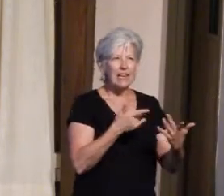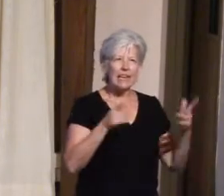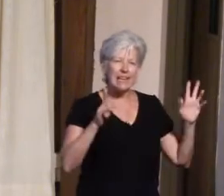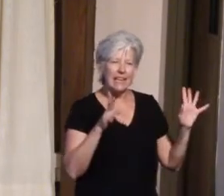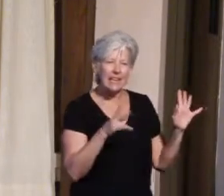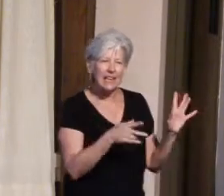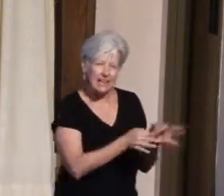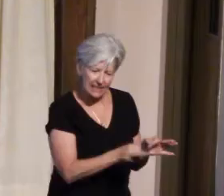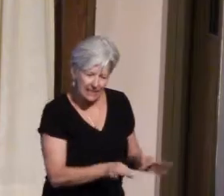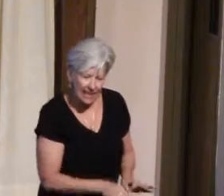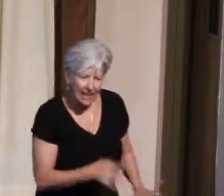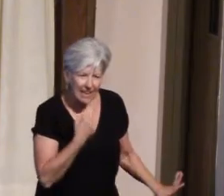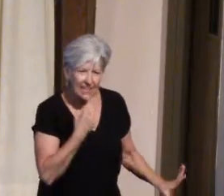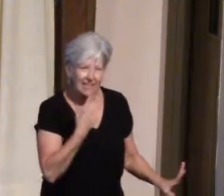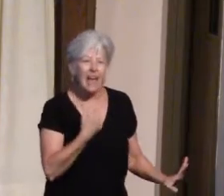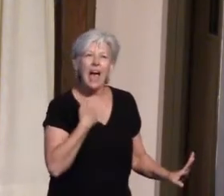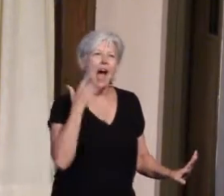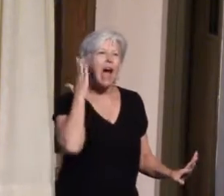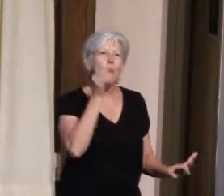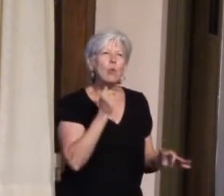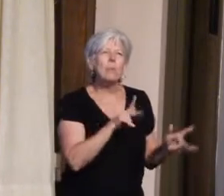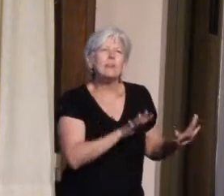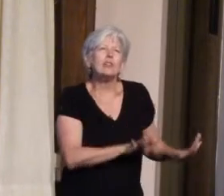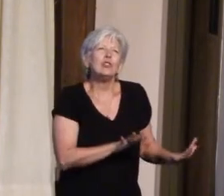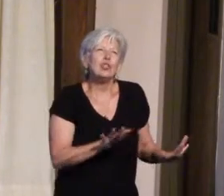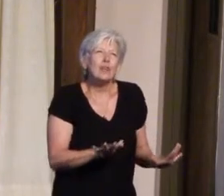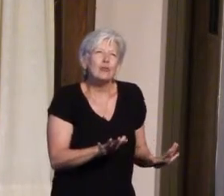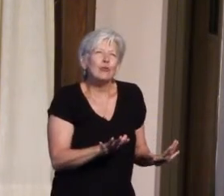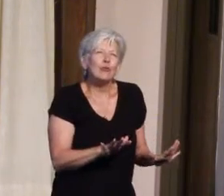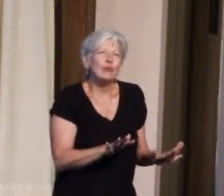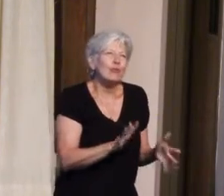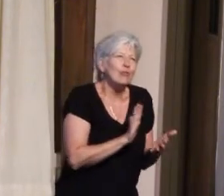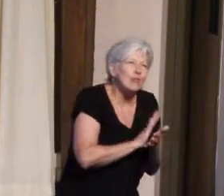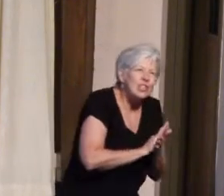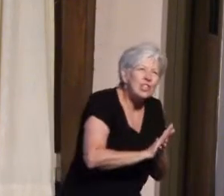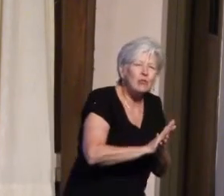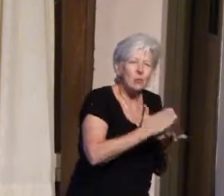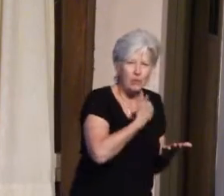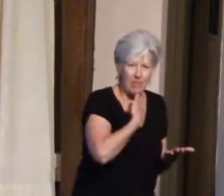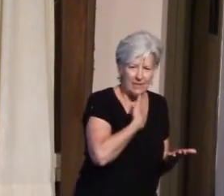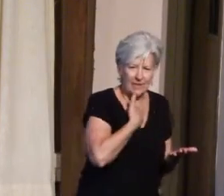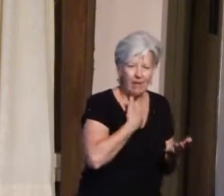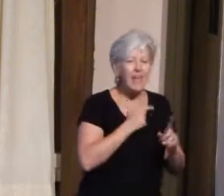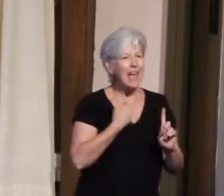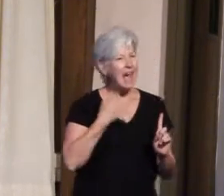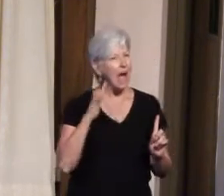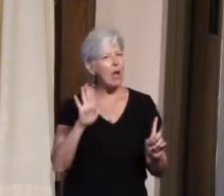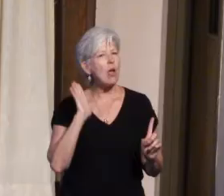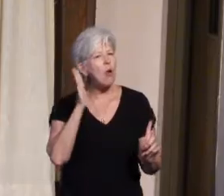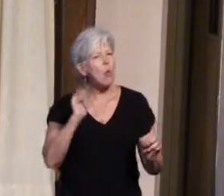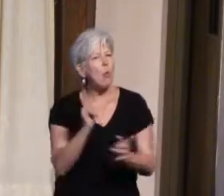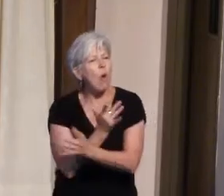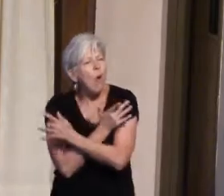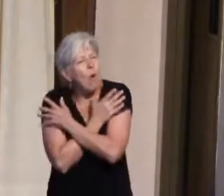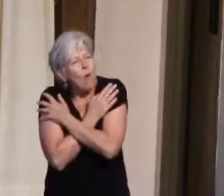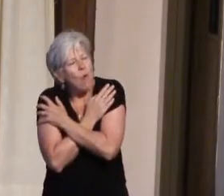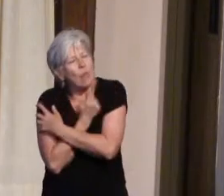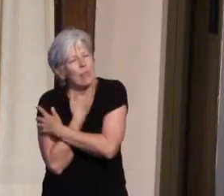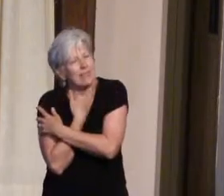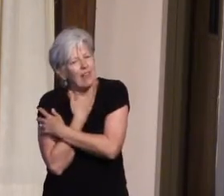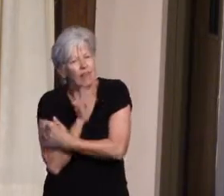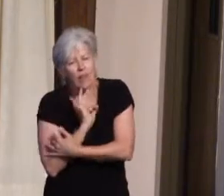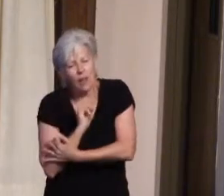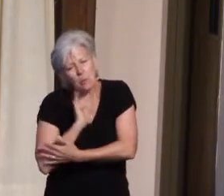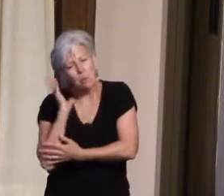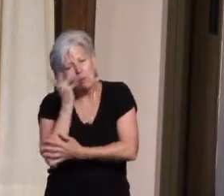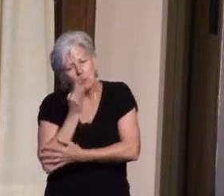myself like a newborn baby child." It's a beautiful song, and sometimes I hear it and I say, yes, that's just what I'm doing. And sometimes